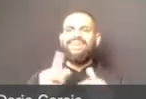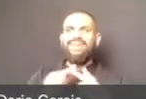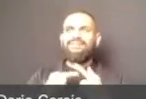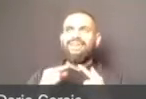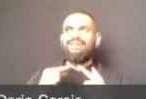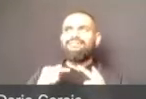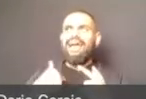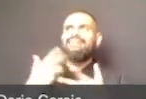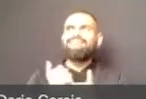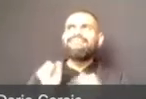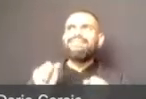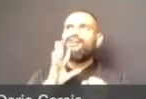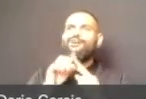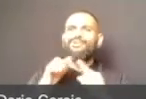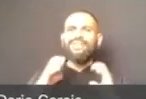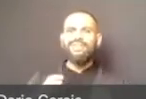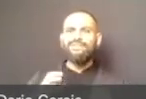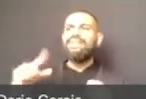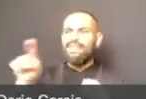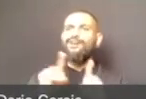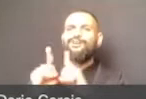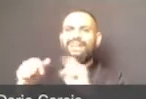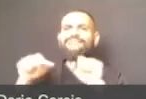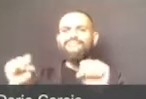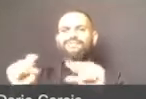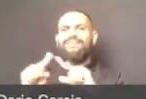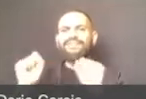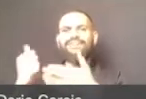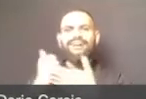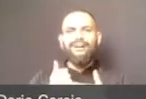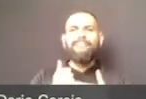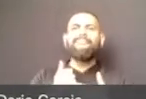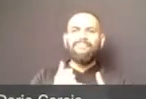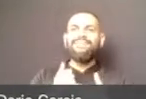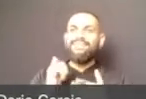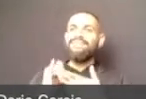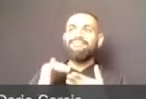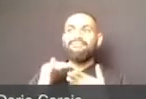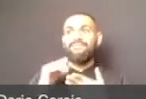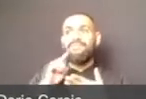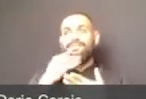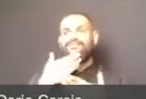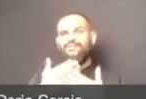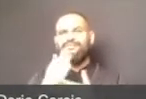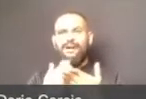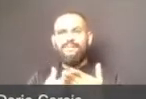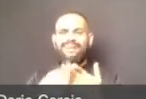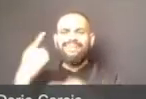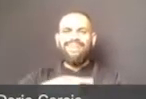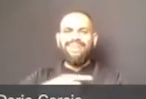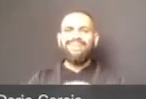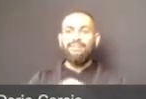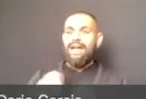customers who also have the ability to help us. This is the highlight of my day. And so I'm